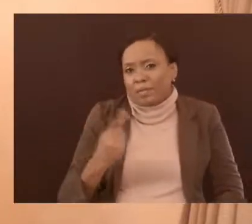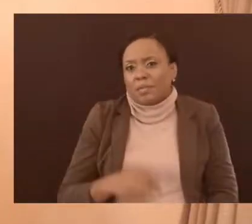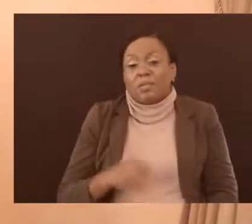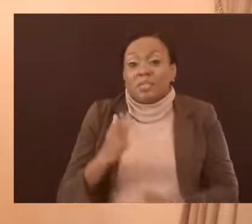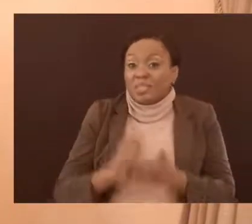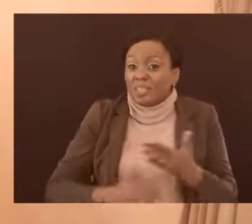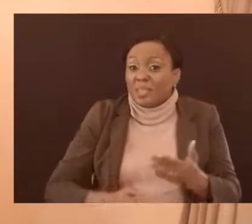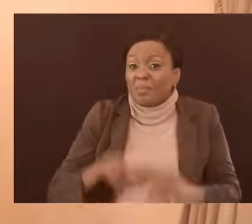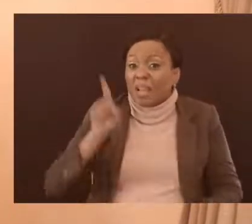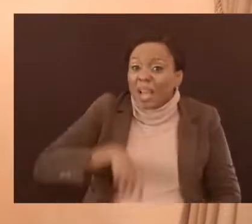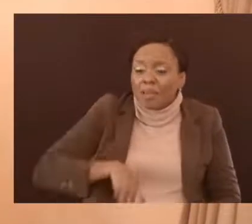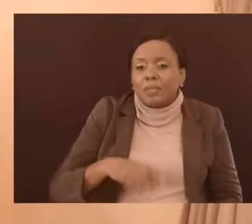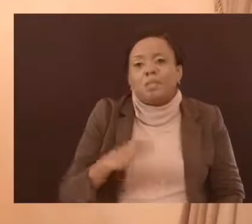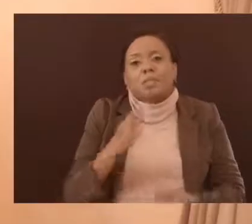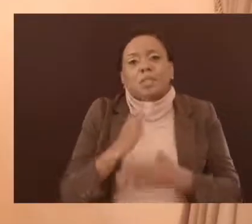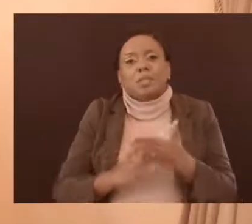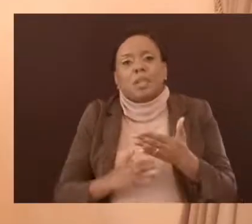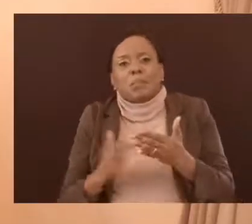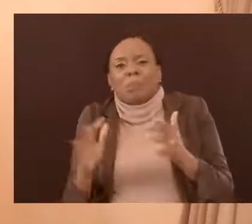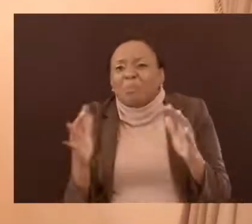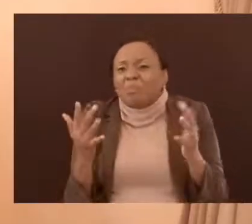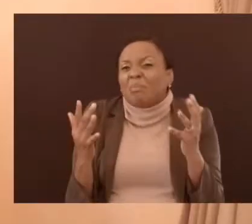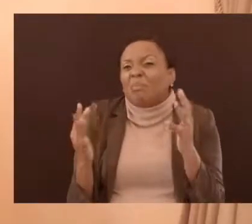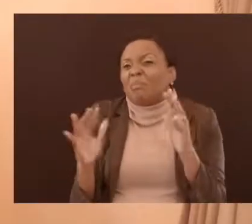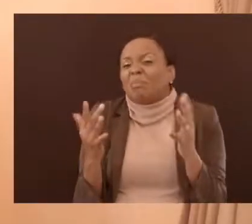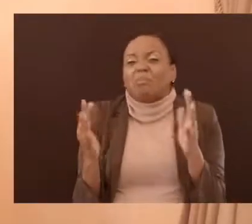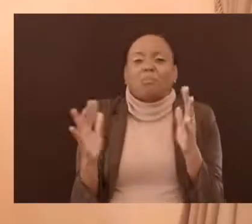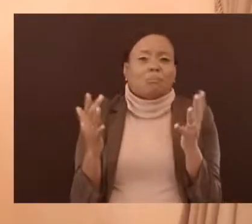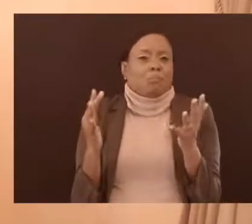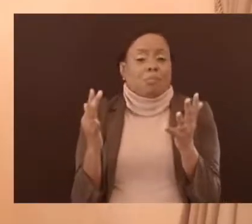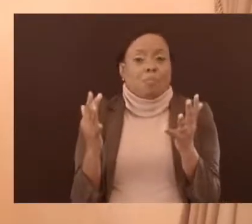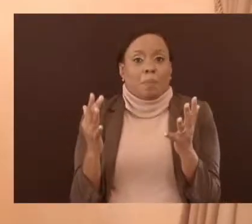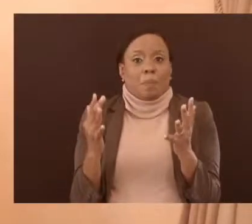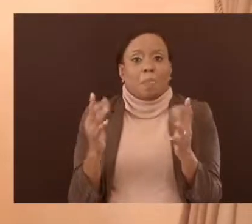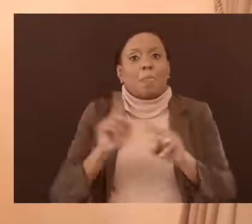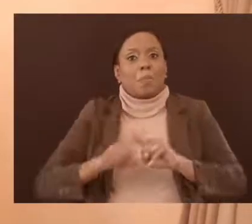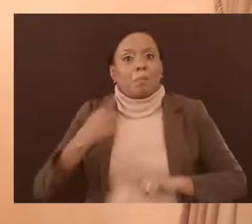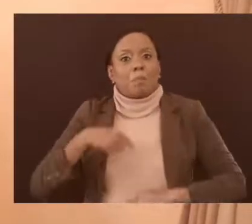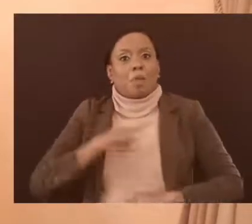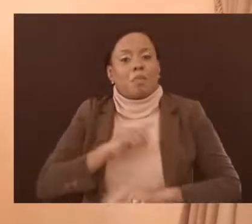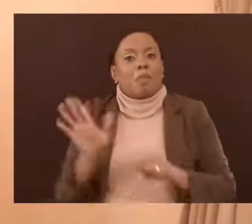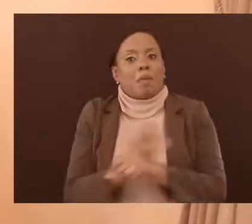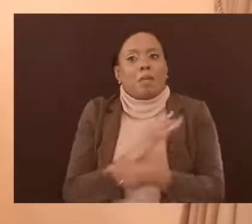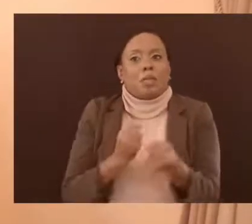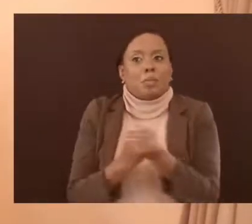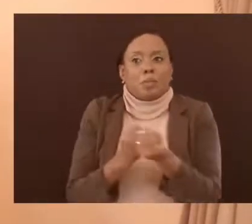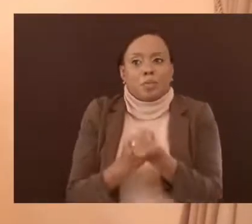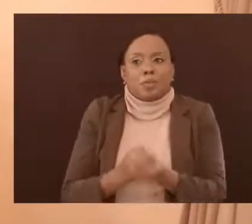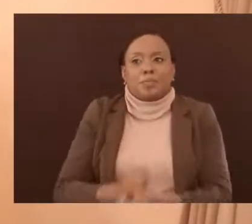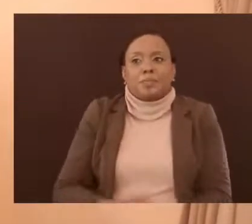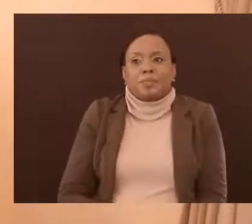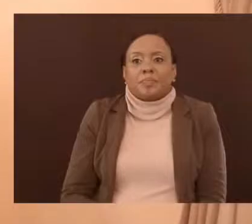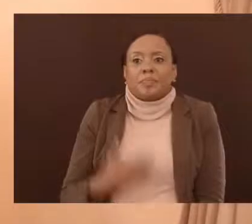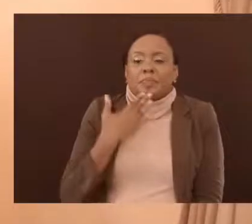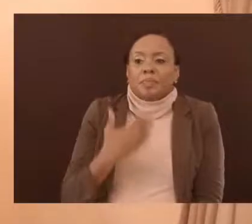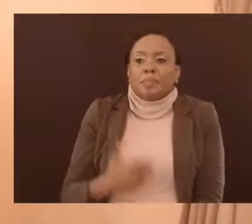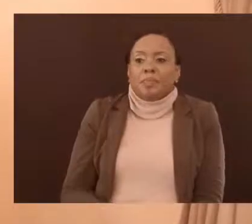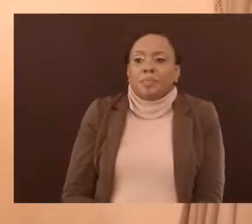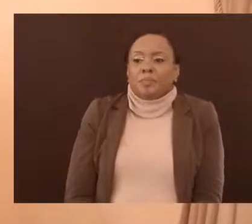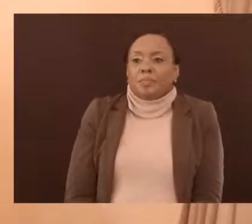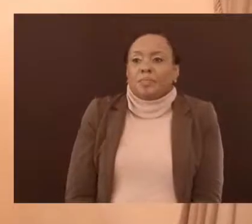are others who may be able to get by without doing it. But we are fully in support of it. Thank